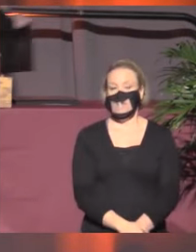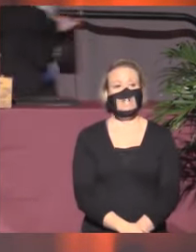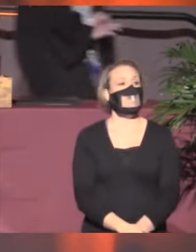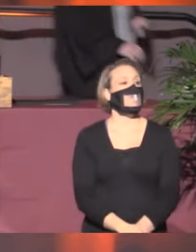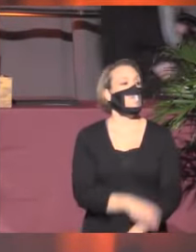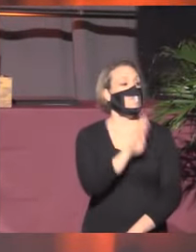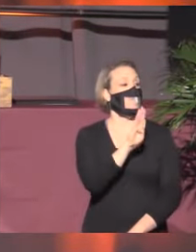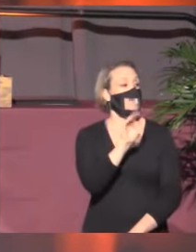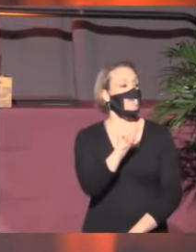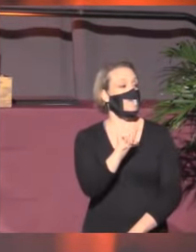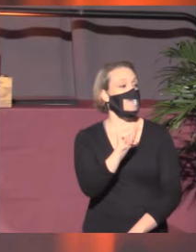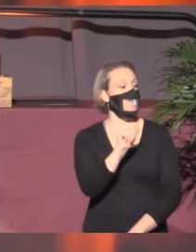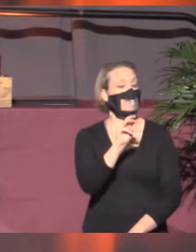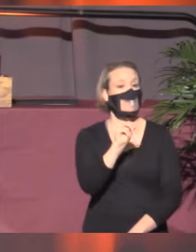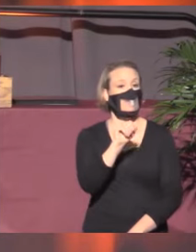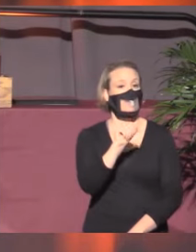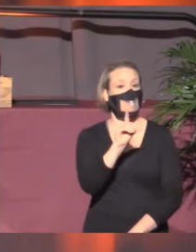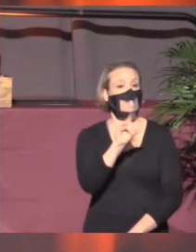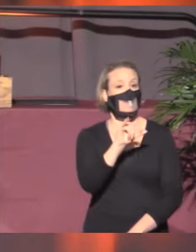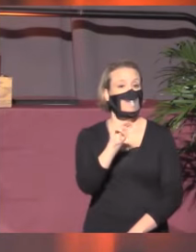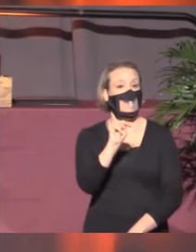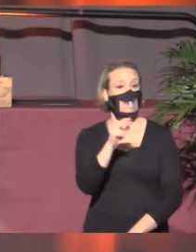Bachelor of Arts, Madeline Haney.